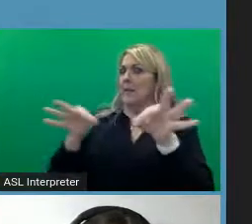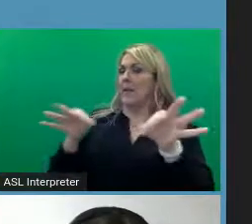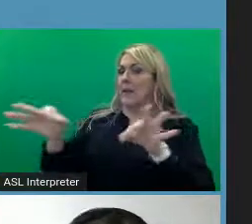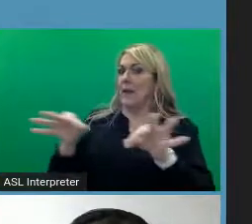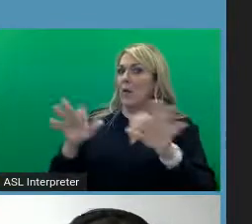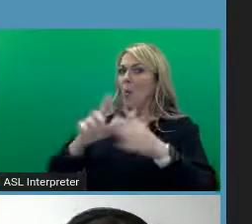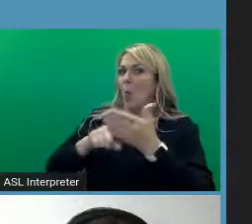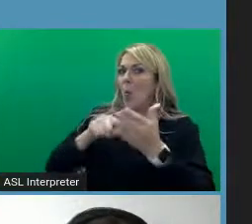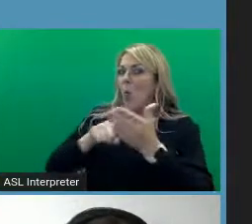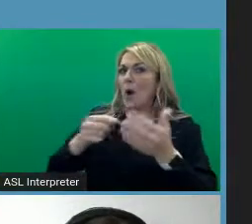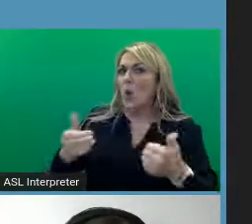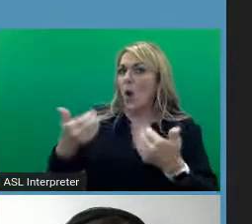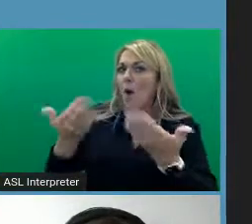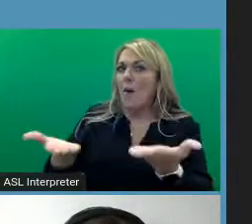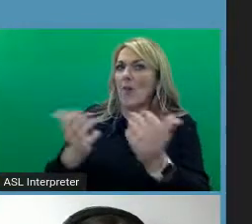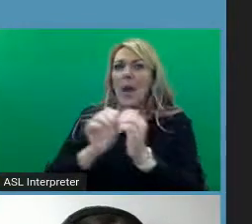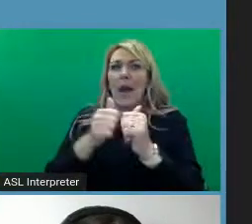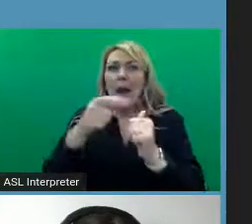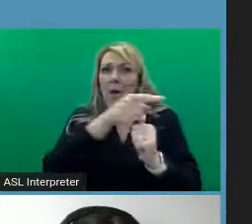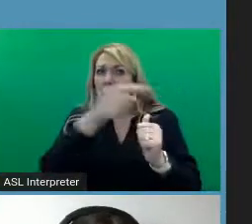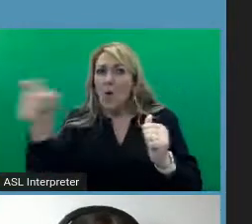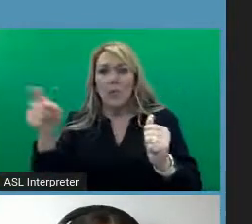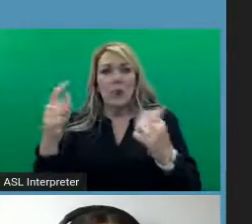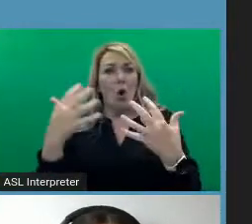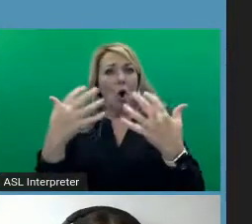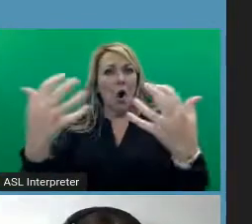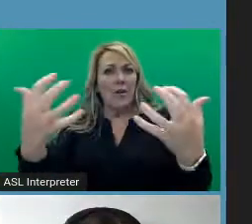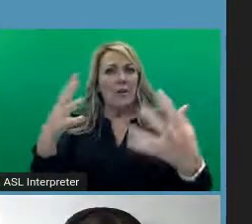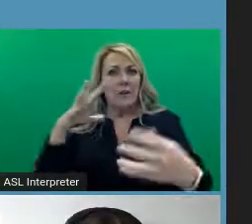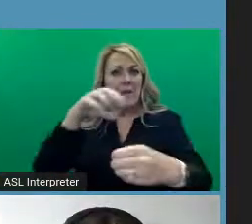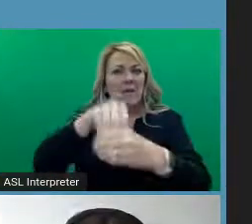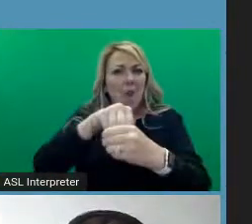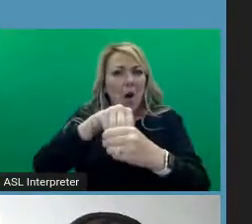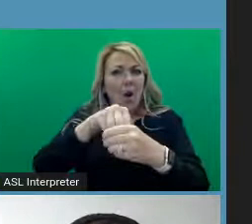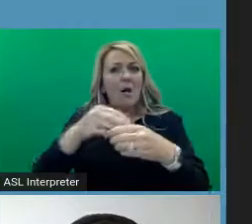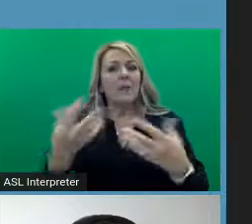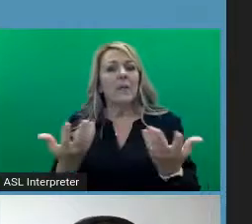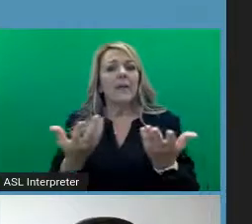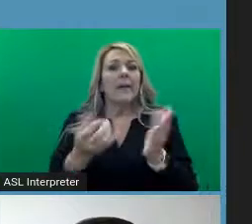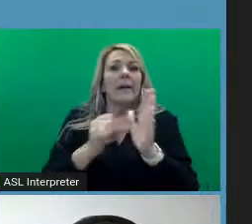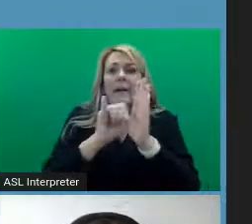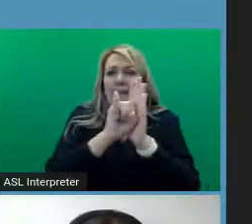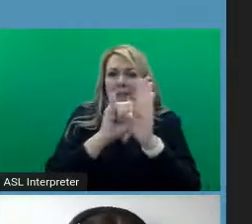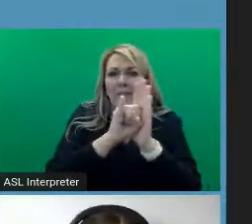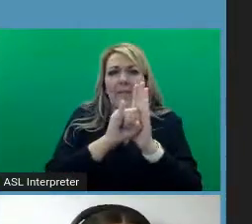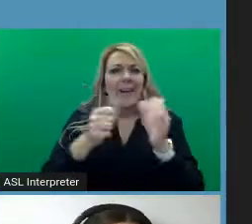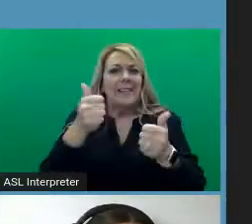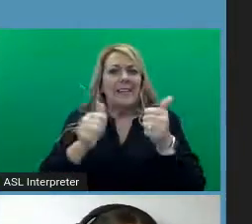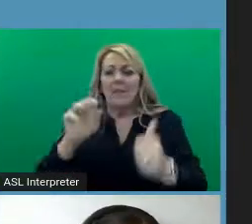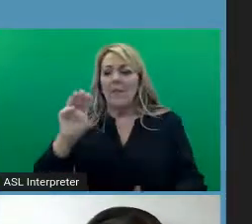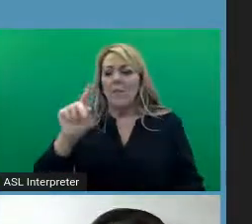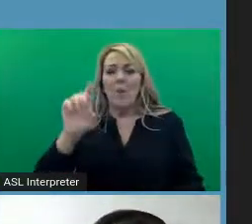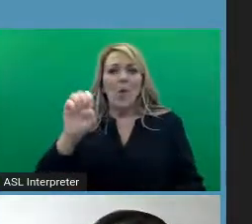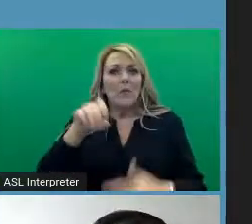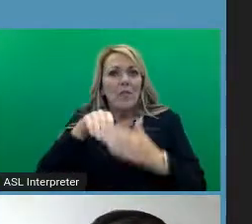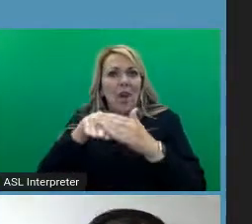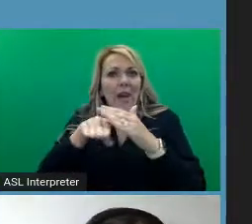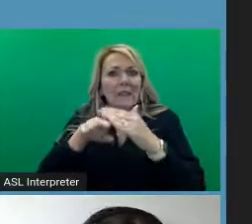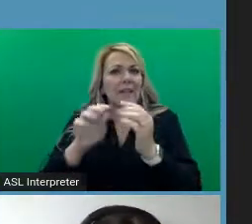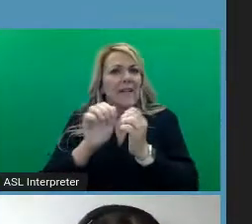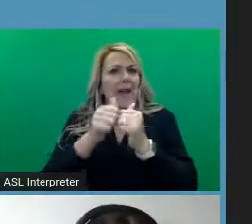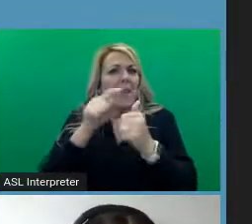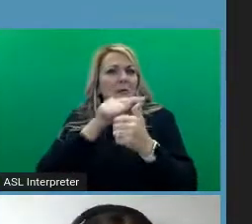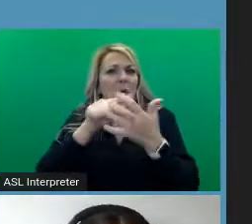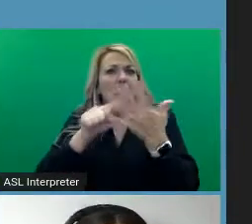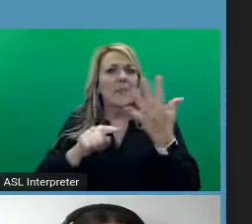and how attendees might engage with it. Identify the available modes for accessing the content, how those features